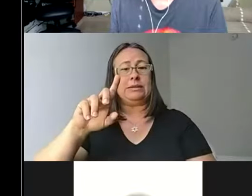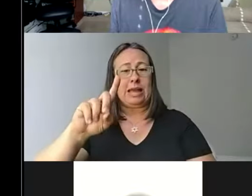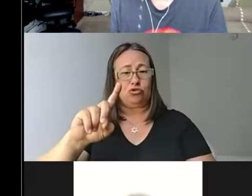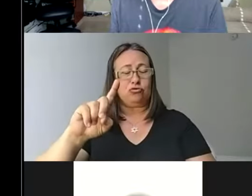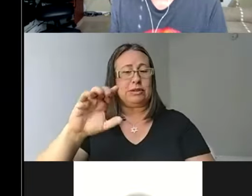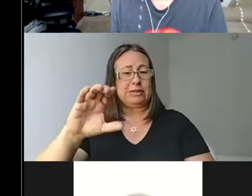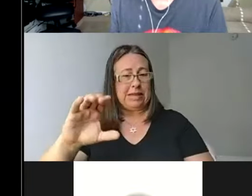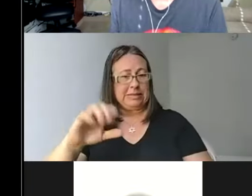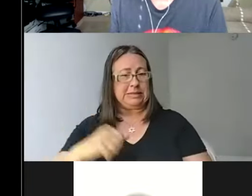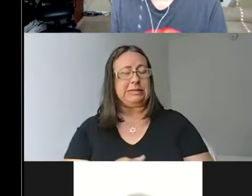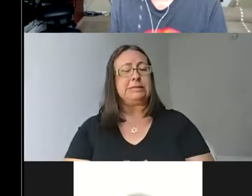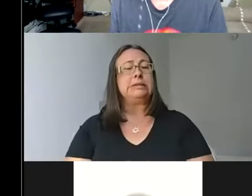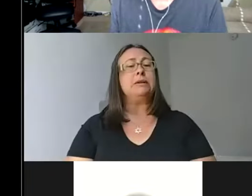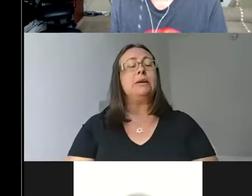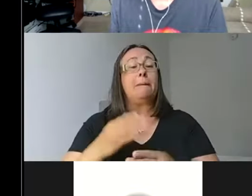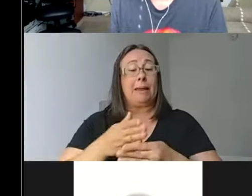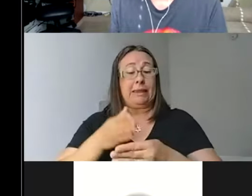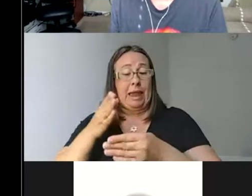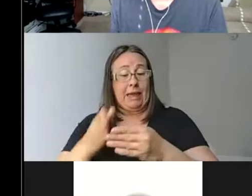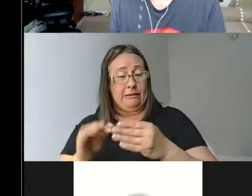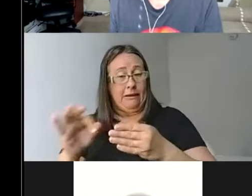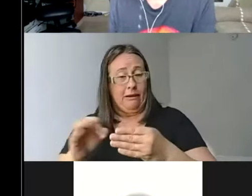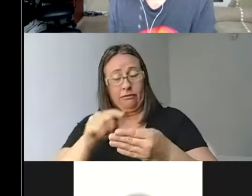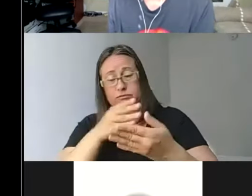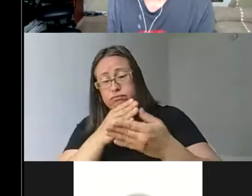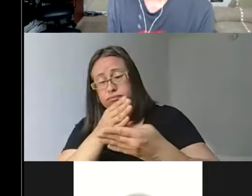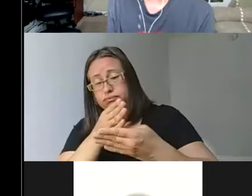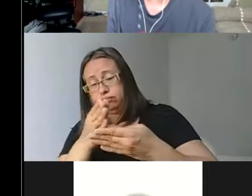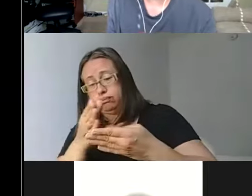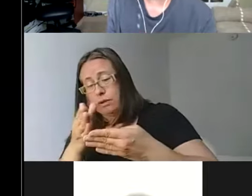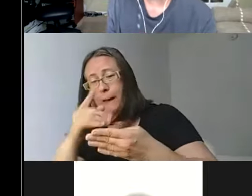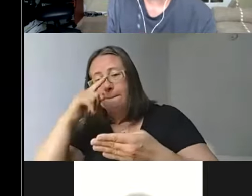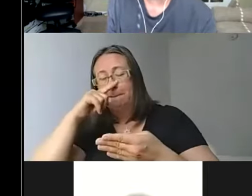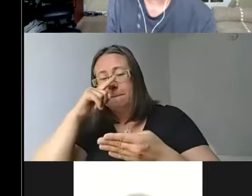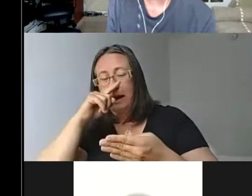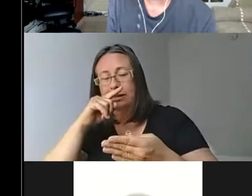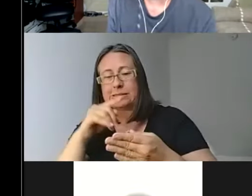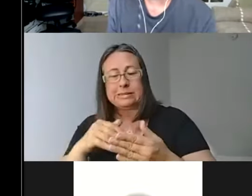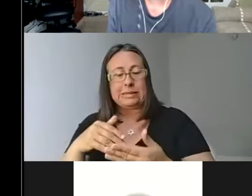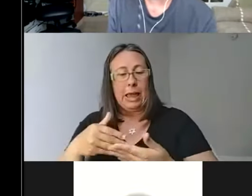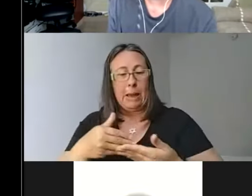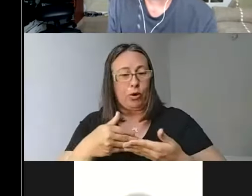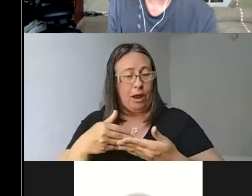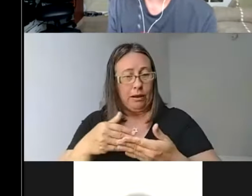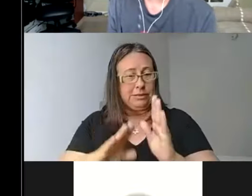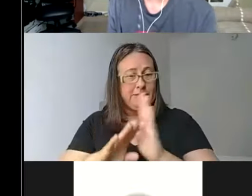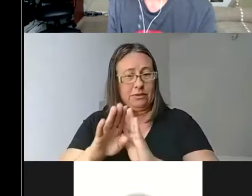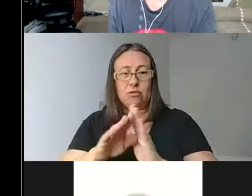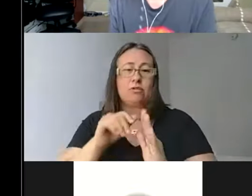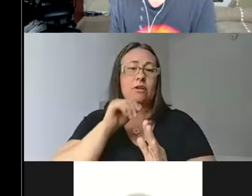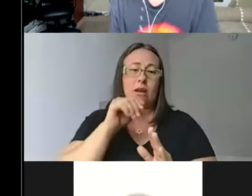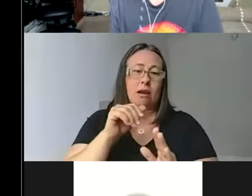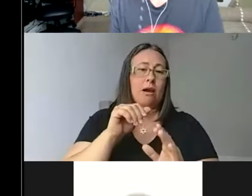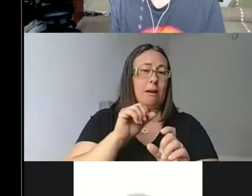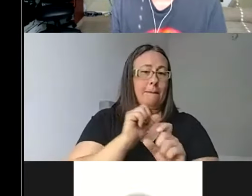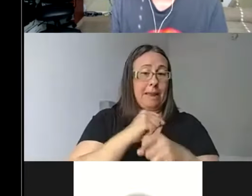end of the mouse embryonic development, or around when they're born, they're no longer making neurons. They're making almost